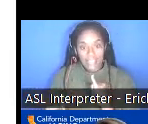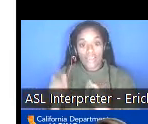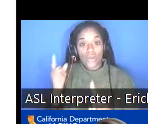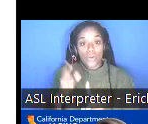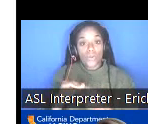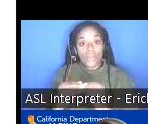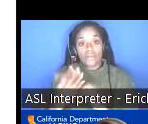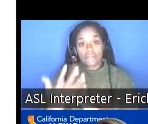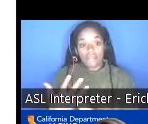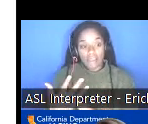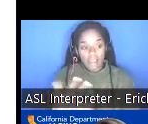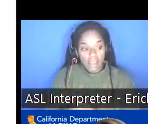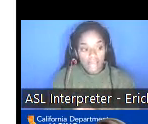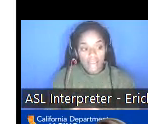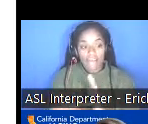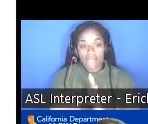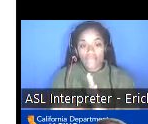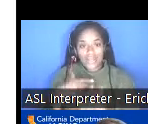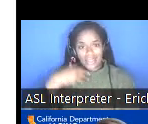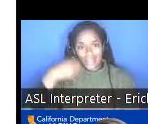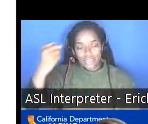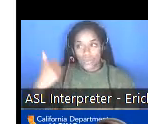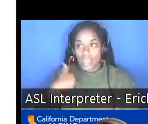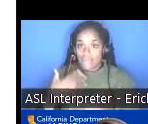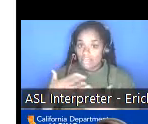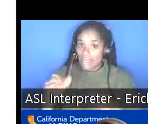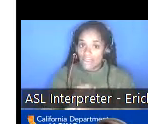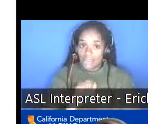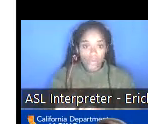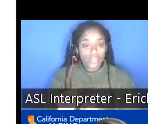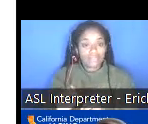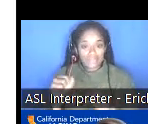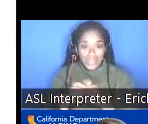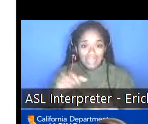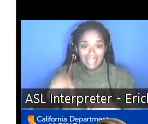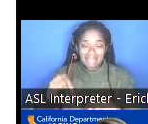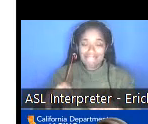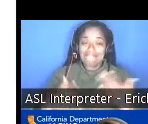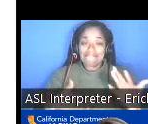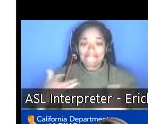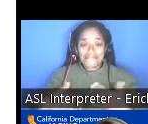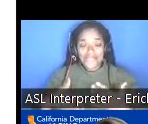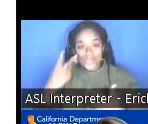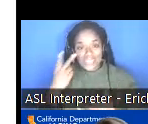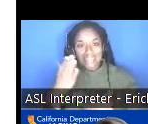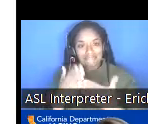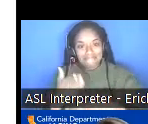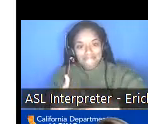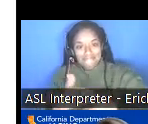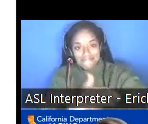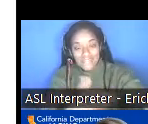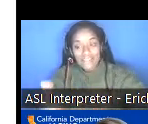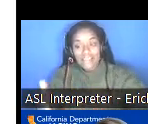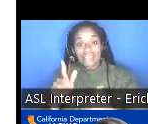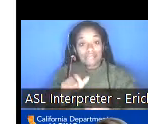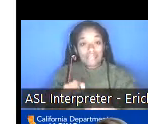5, affording aging. We have so much work to do in this space, but really excited to see some of the advancements, particularly